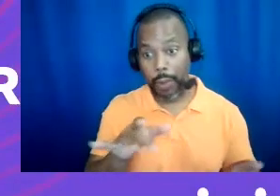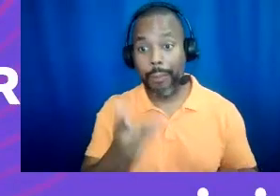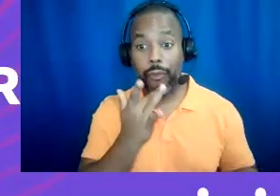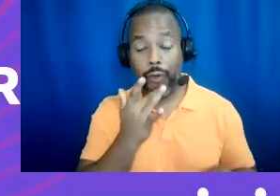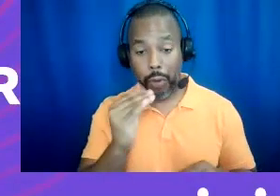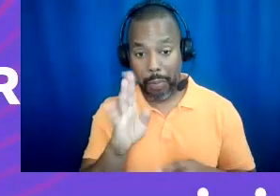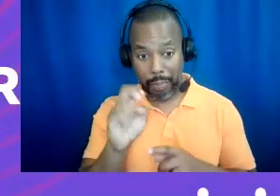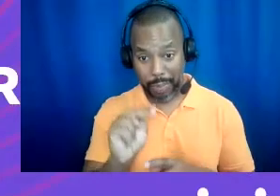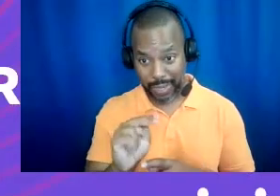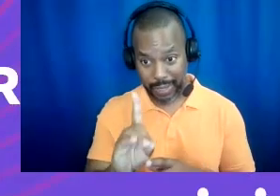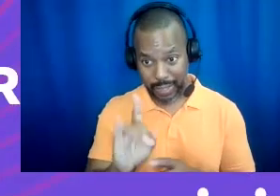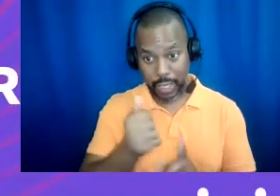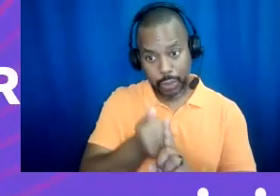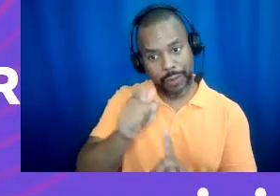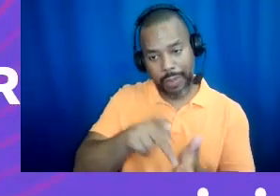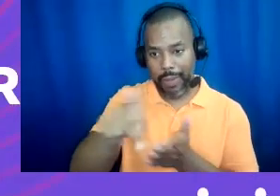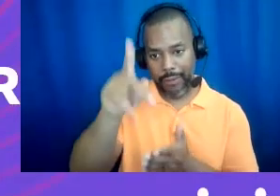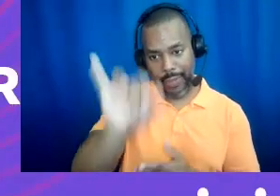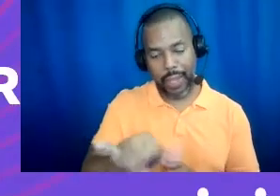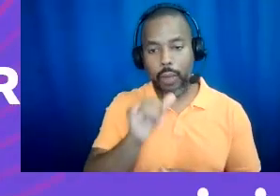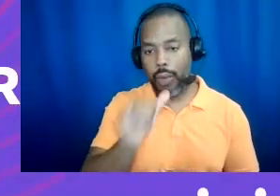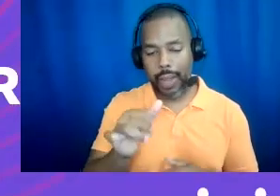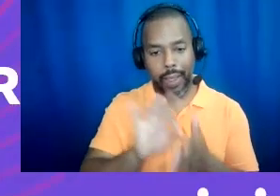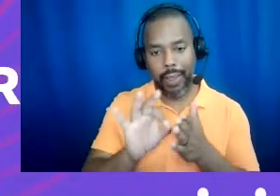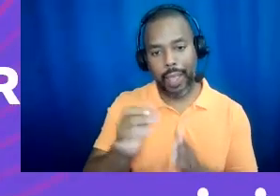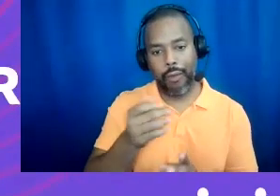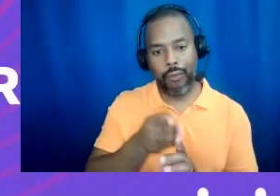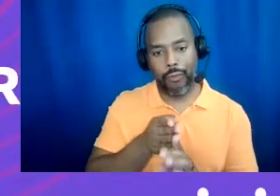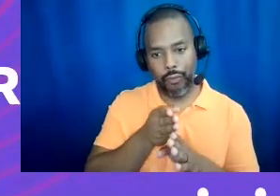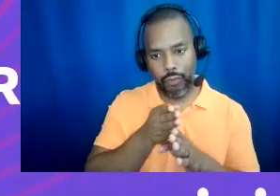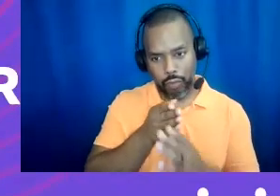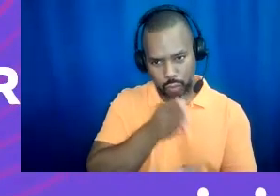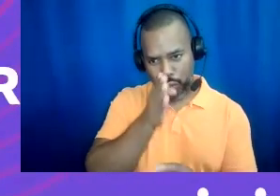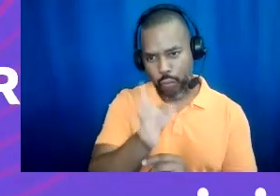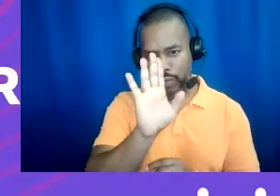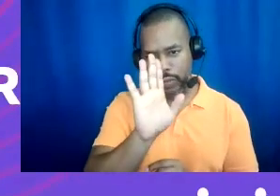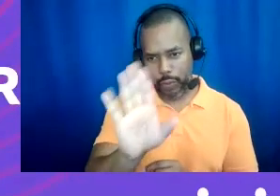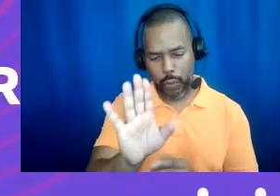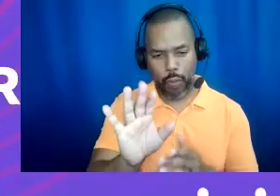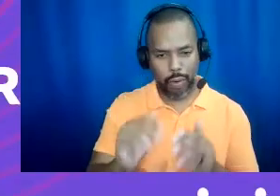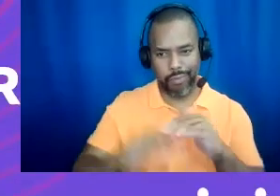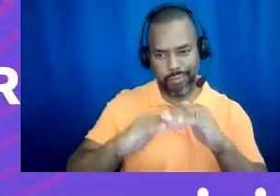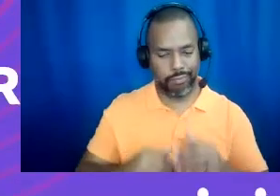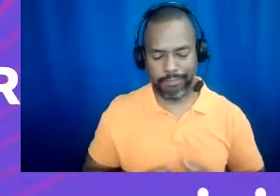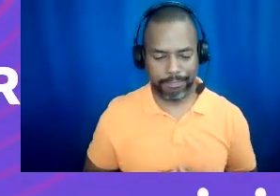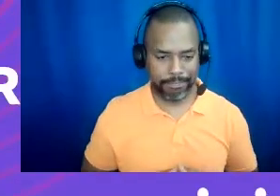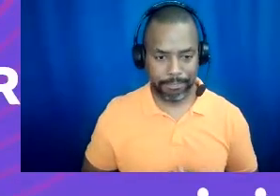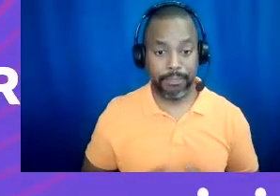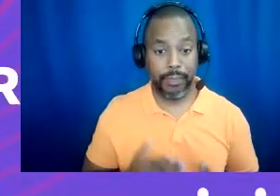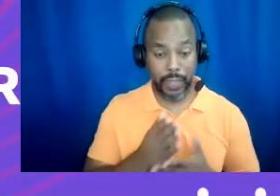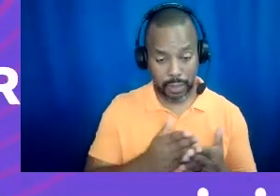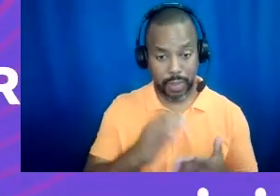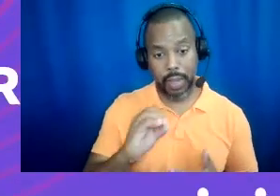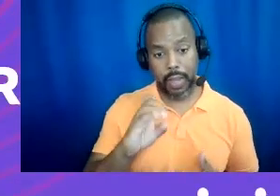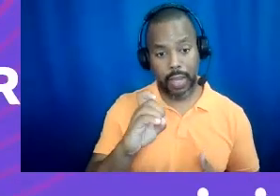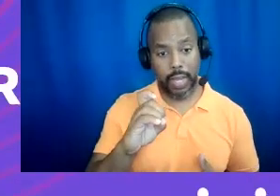to pay that difference, and it's not going to count towards your accumulators for that year. There are free generic drugs at Costco. So Costco